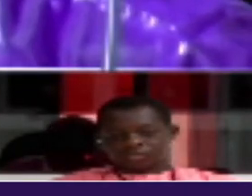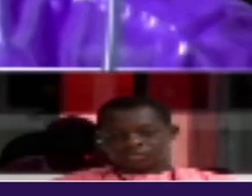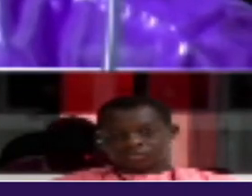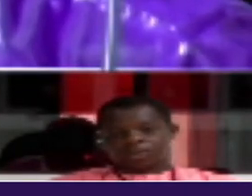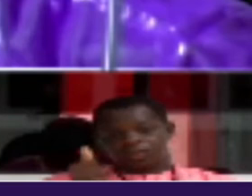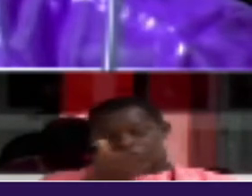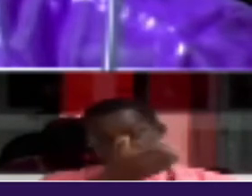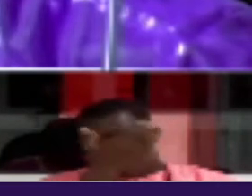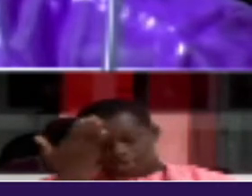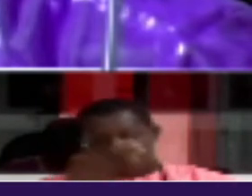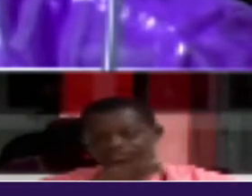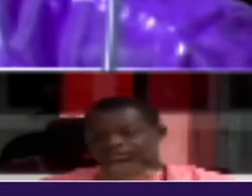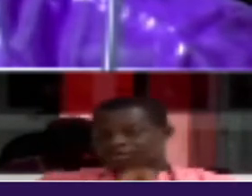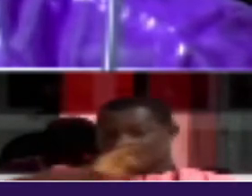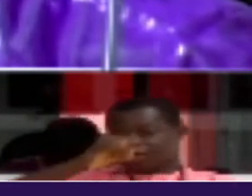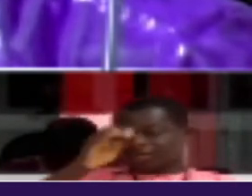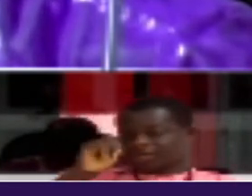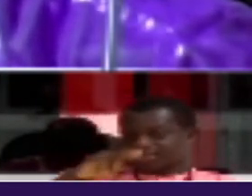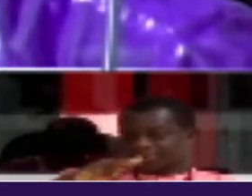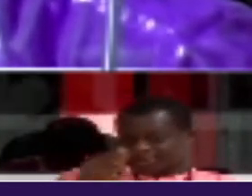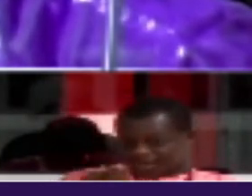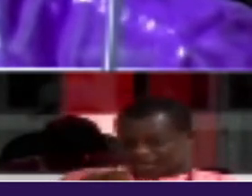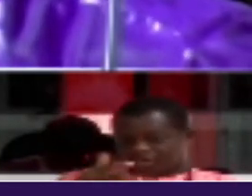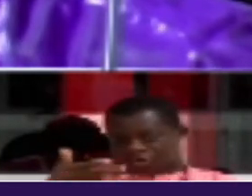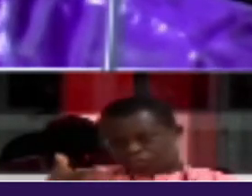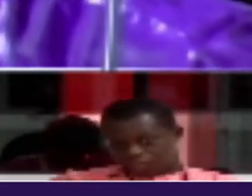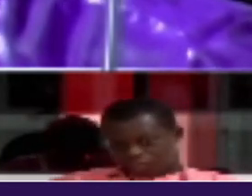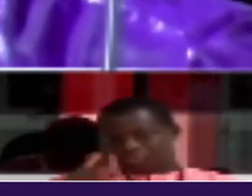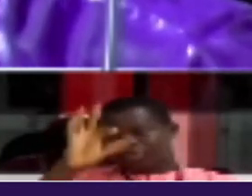Good morning, Mr. Jeng. Welcome to the TRRC.